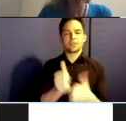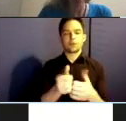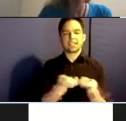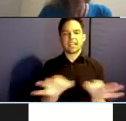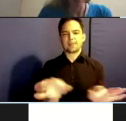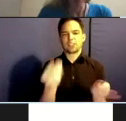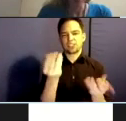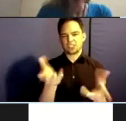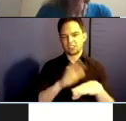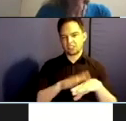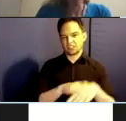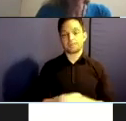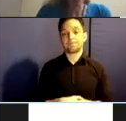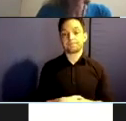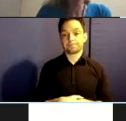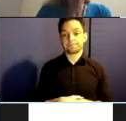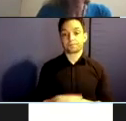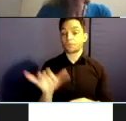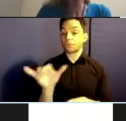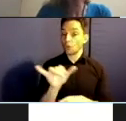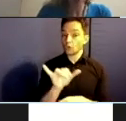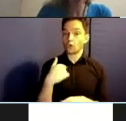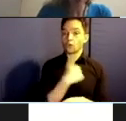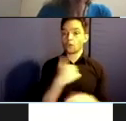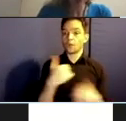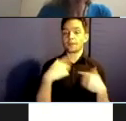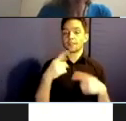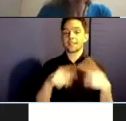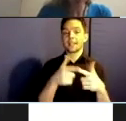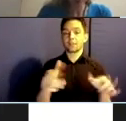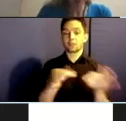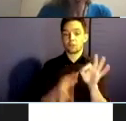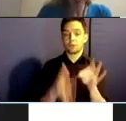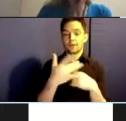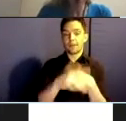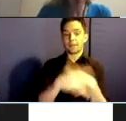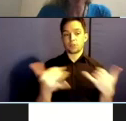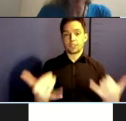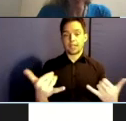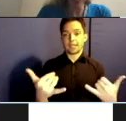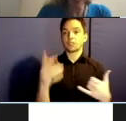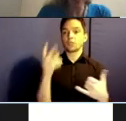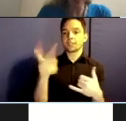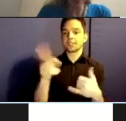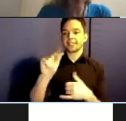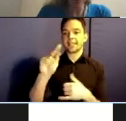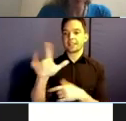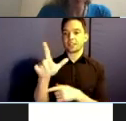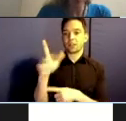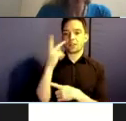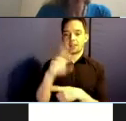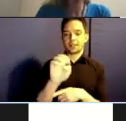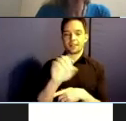captioning. We also will have sign interpreters available today. You will see Daniel and